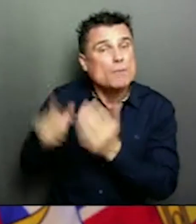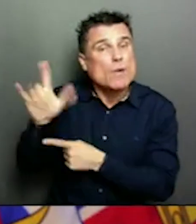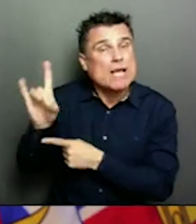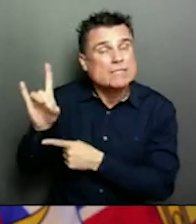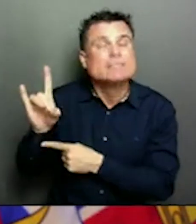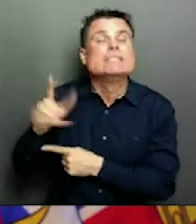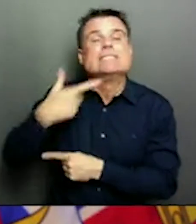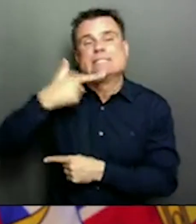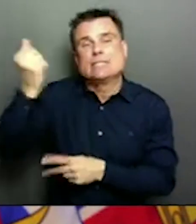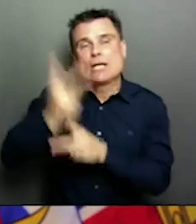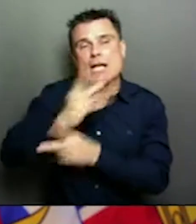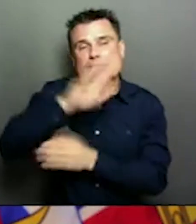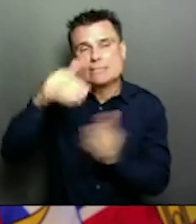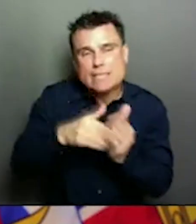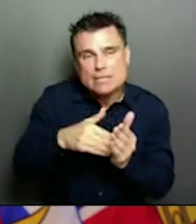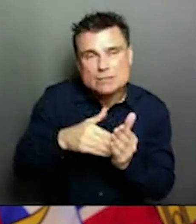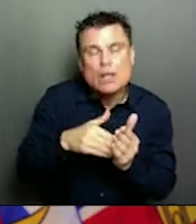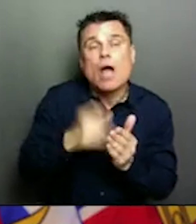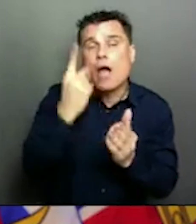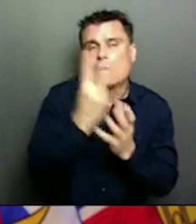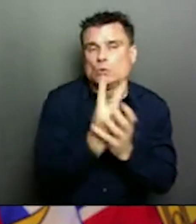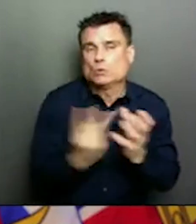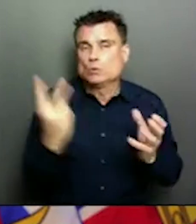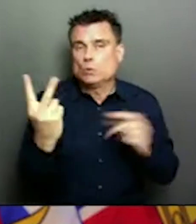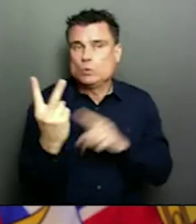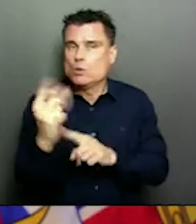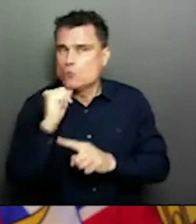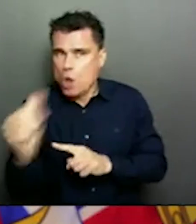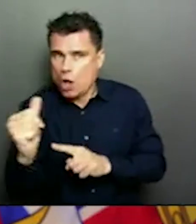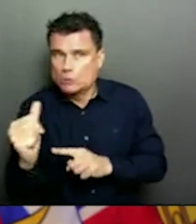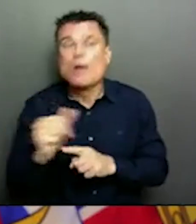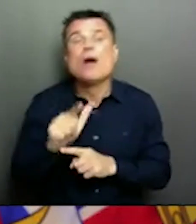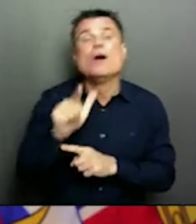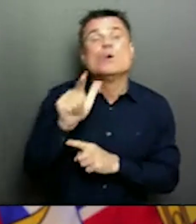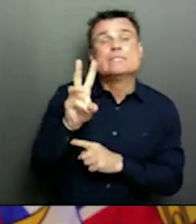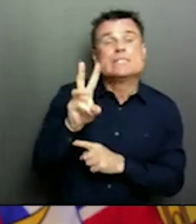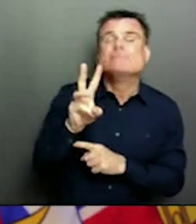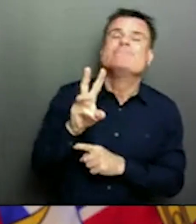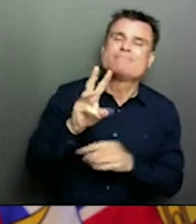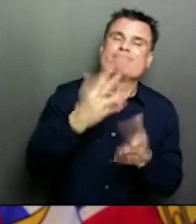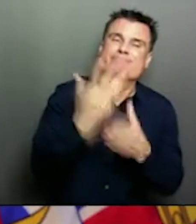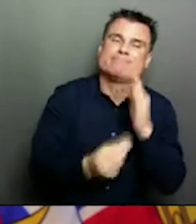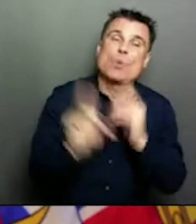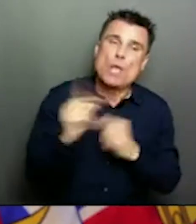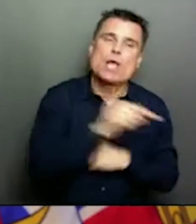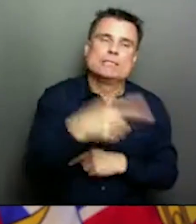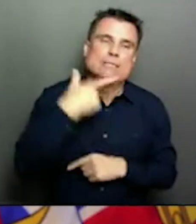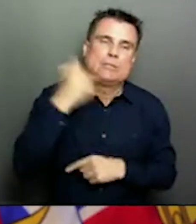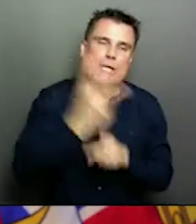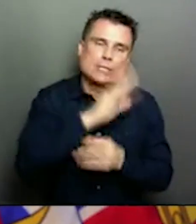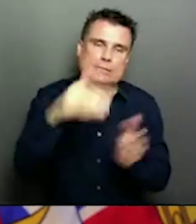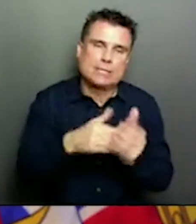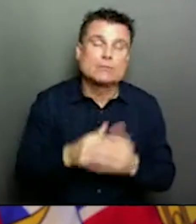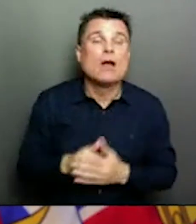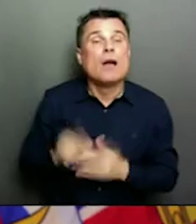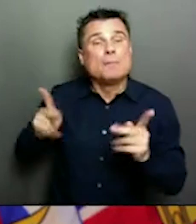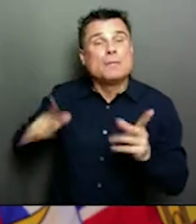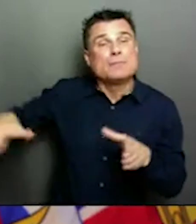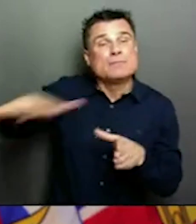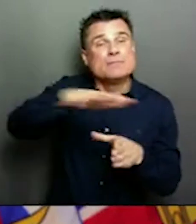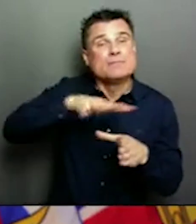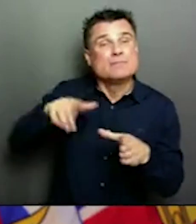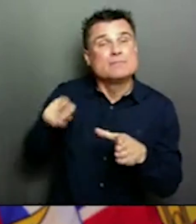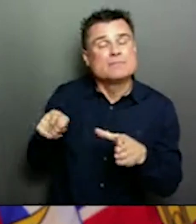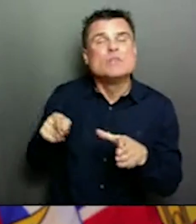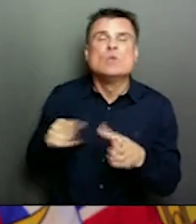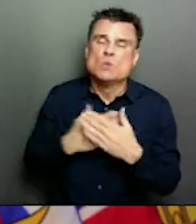BC. These are family, these are friends, these are people who've had interesting and